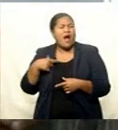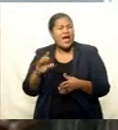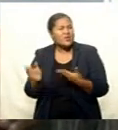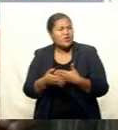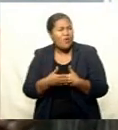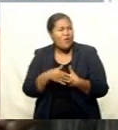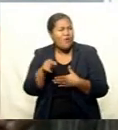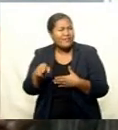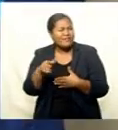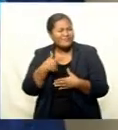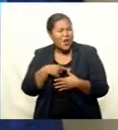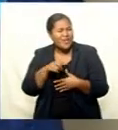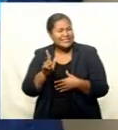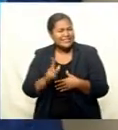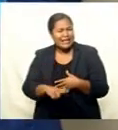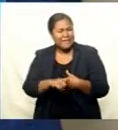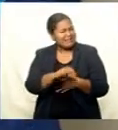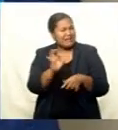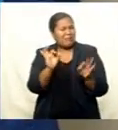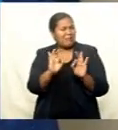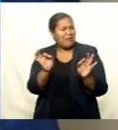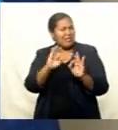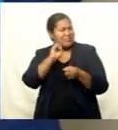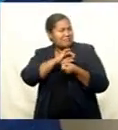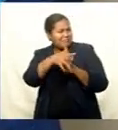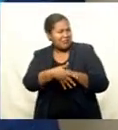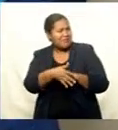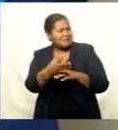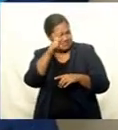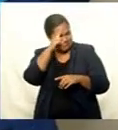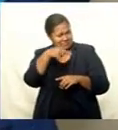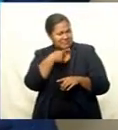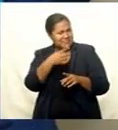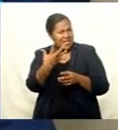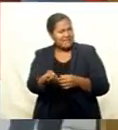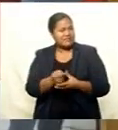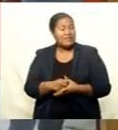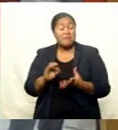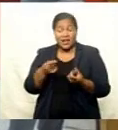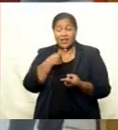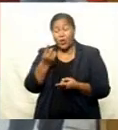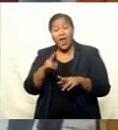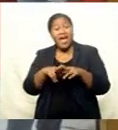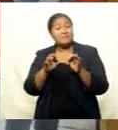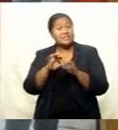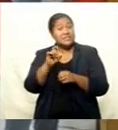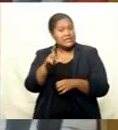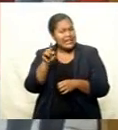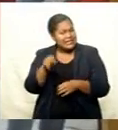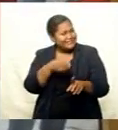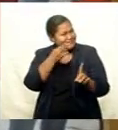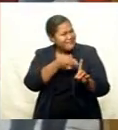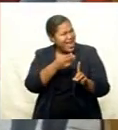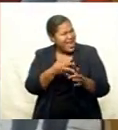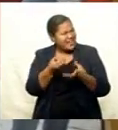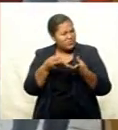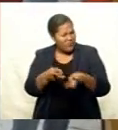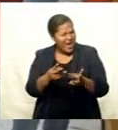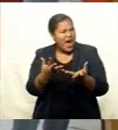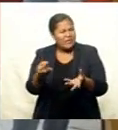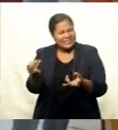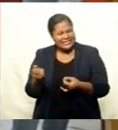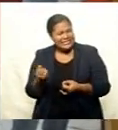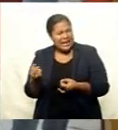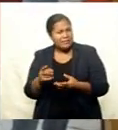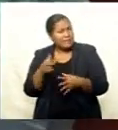down as Lambasa is not affected by COVID-19. He told FBC News this is their main source of income and